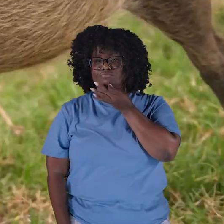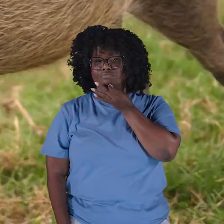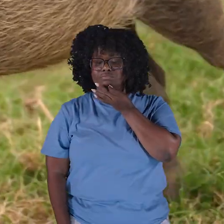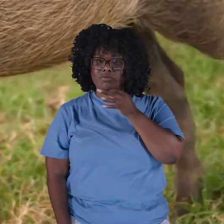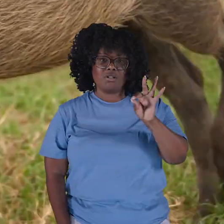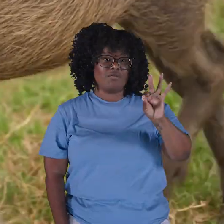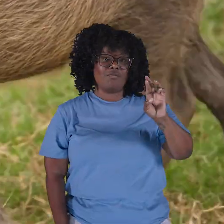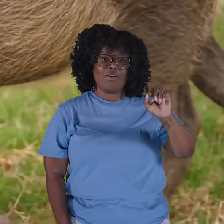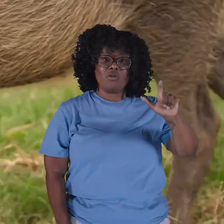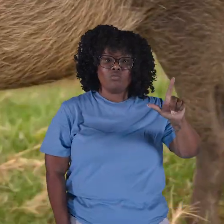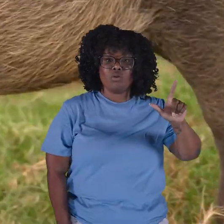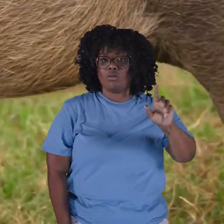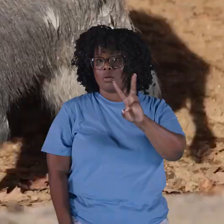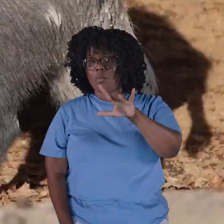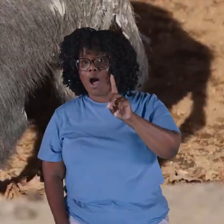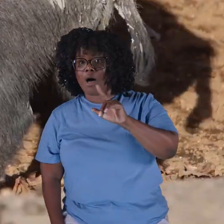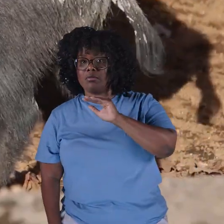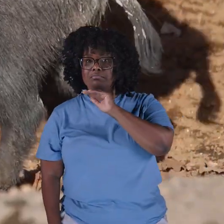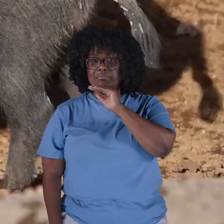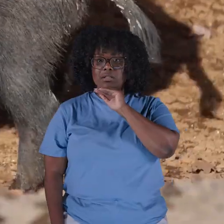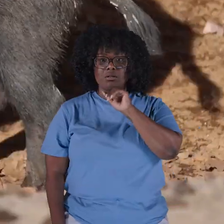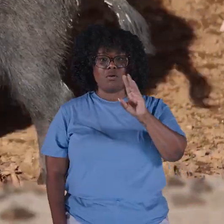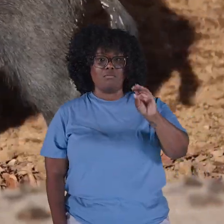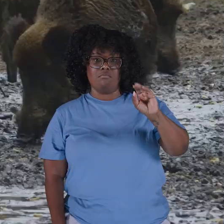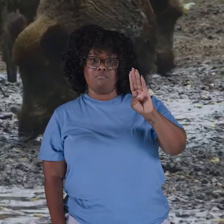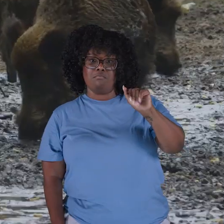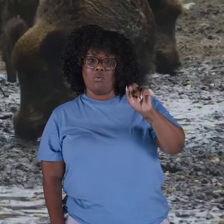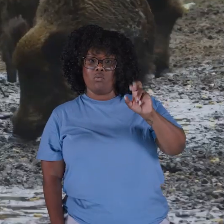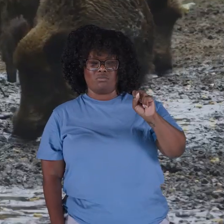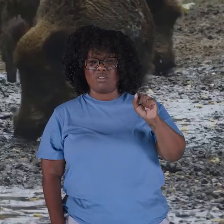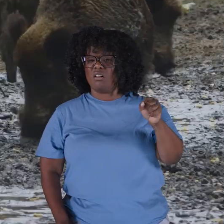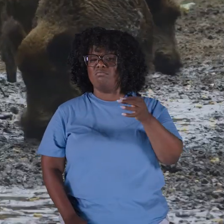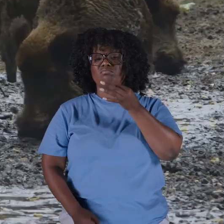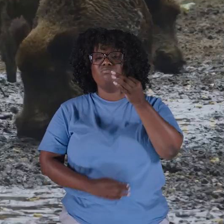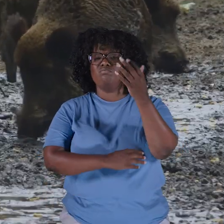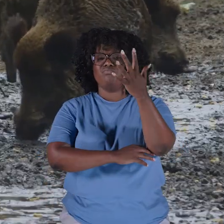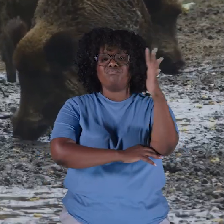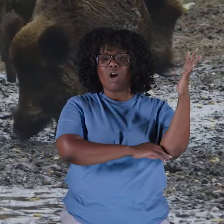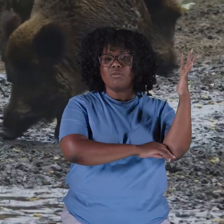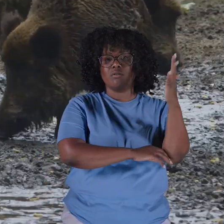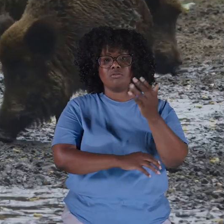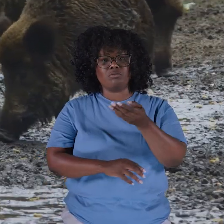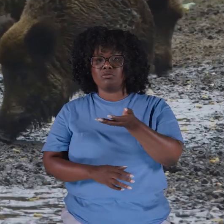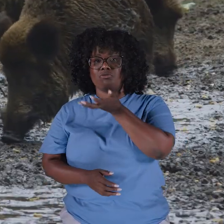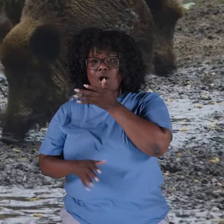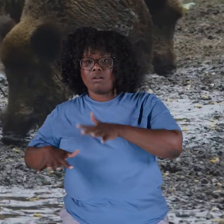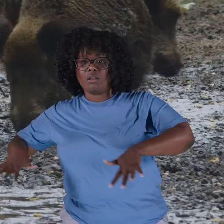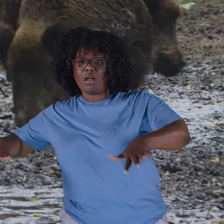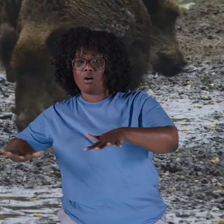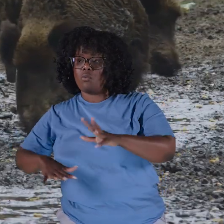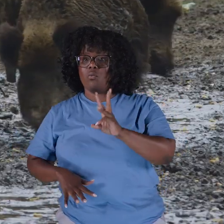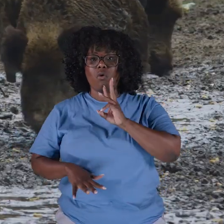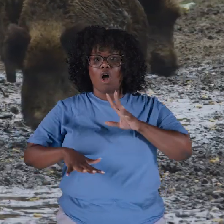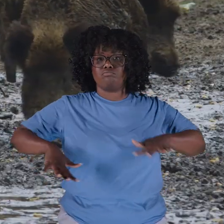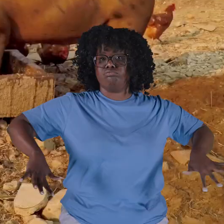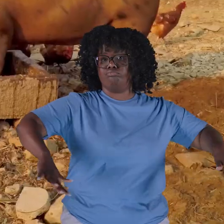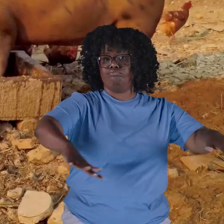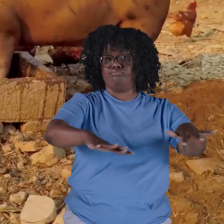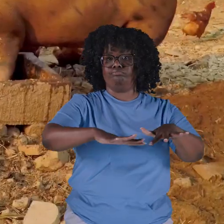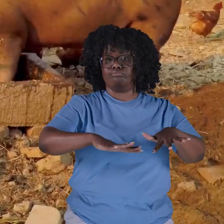Feral, wild, pigs or boars live in forests, grasslands, and swamps.